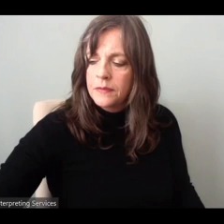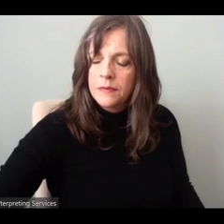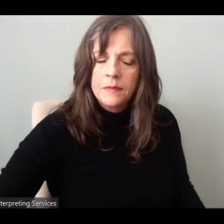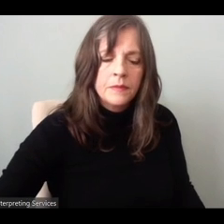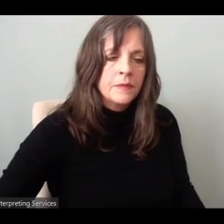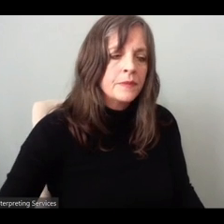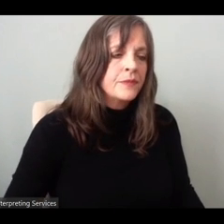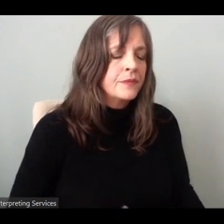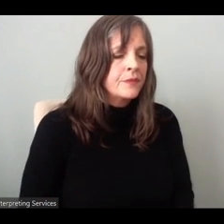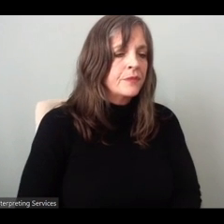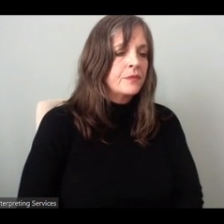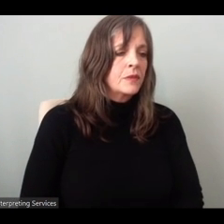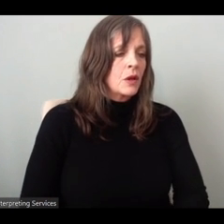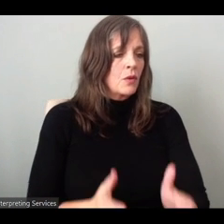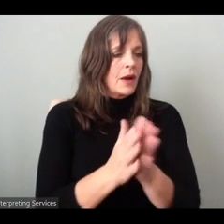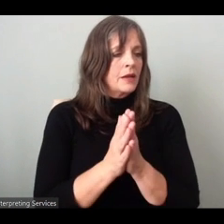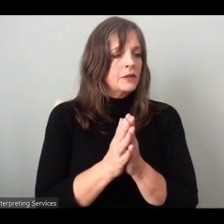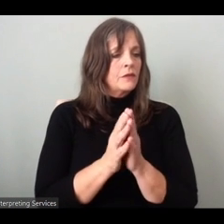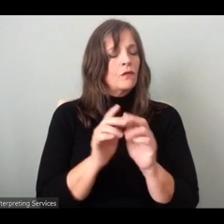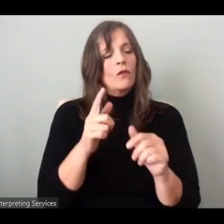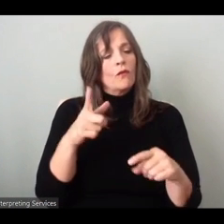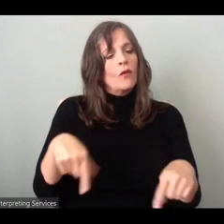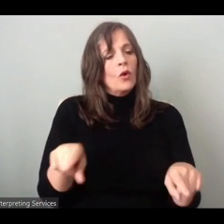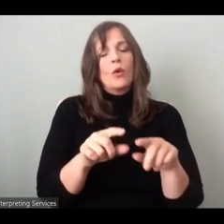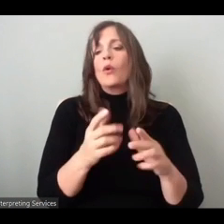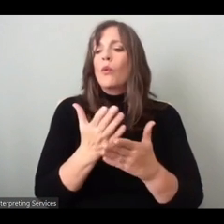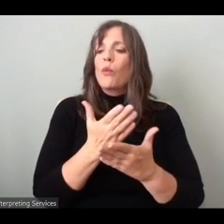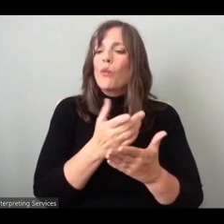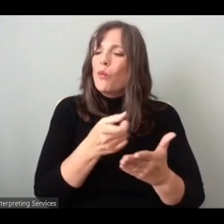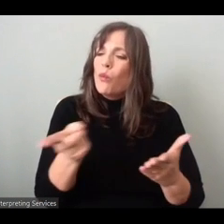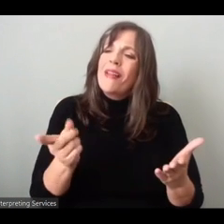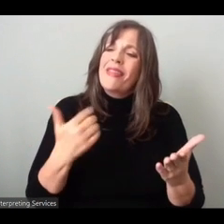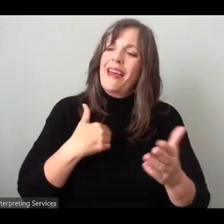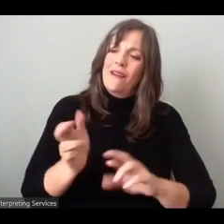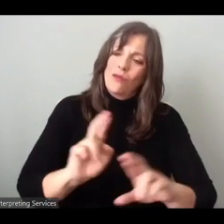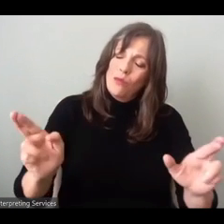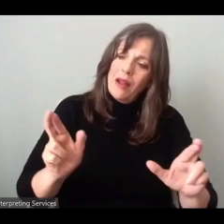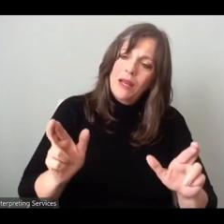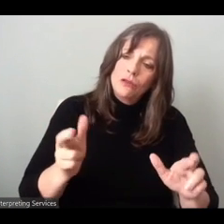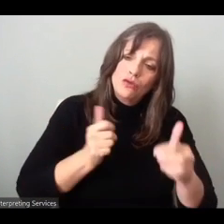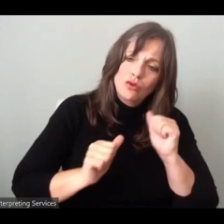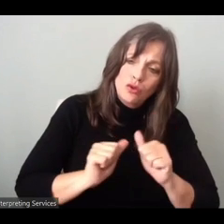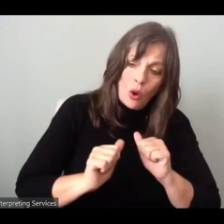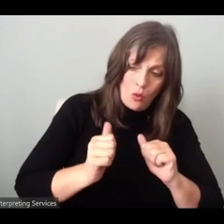that they may have ready to show, but just getting to know them and